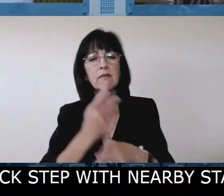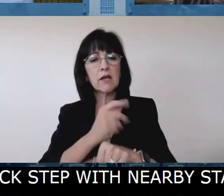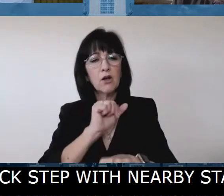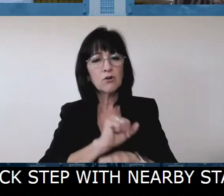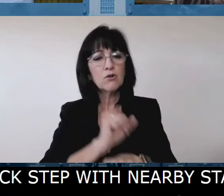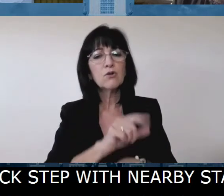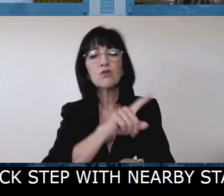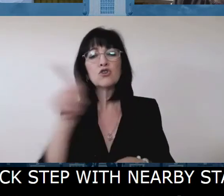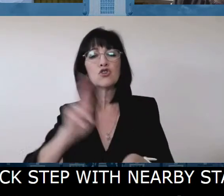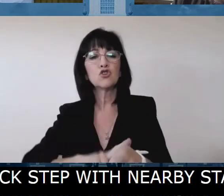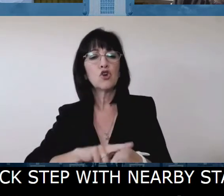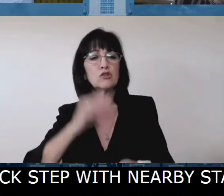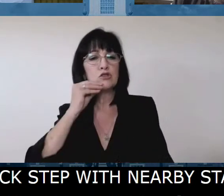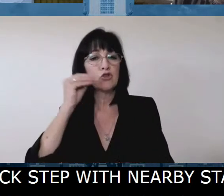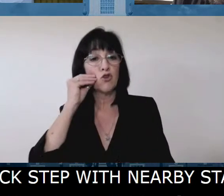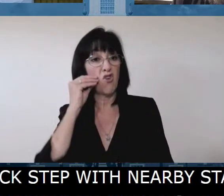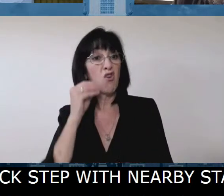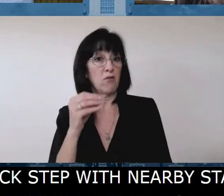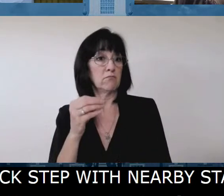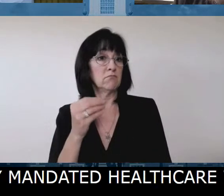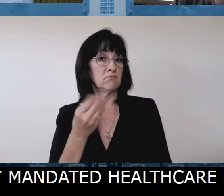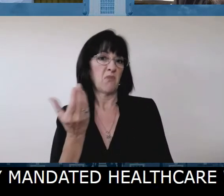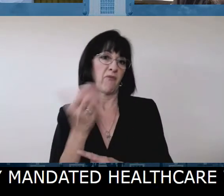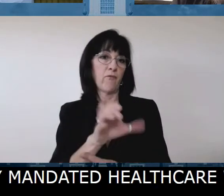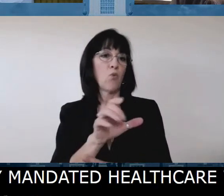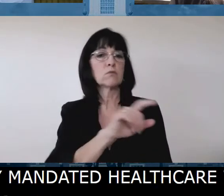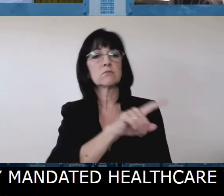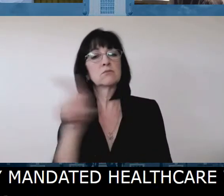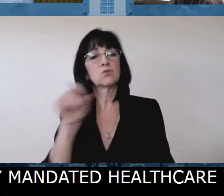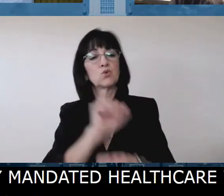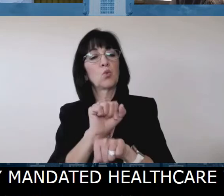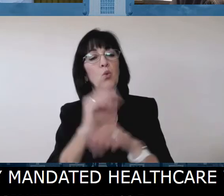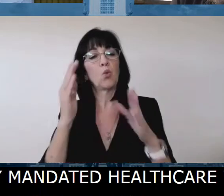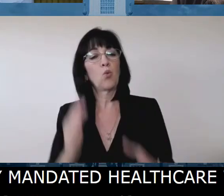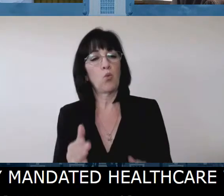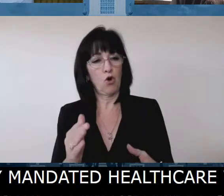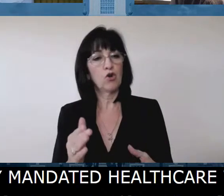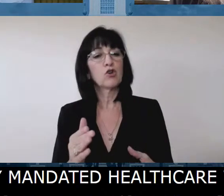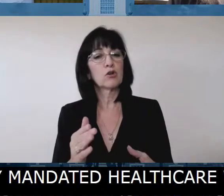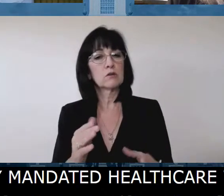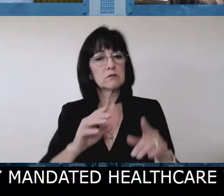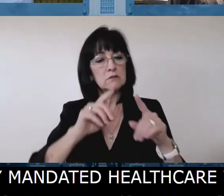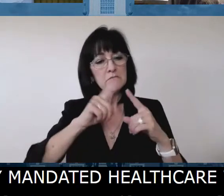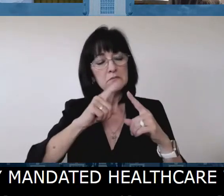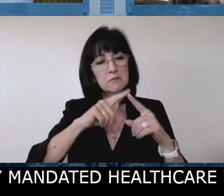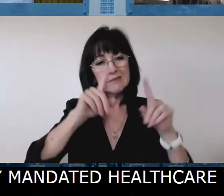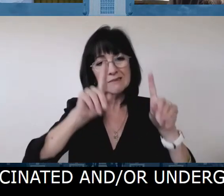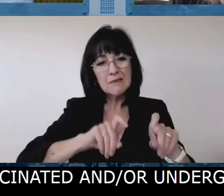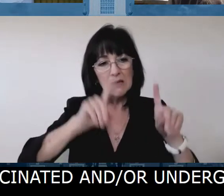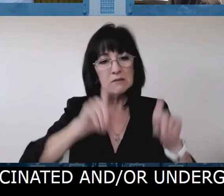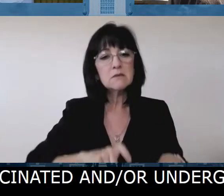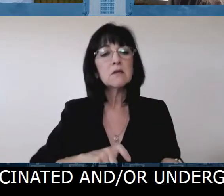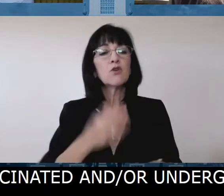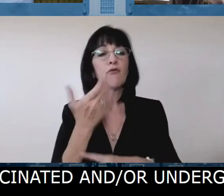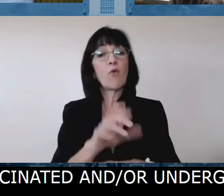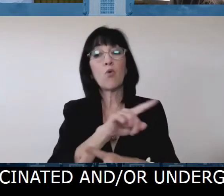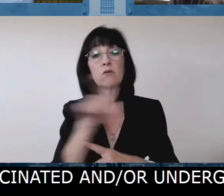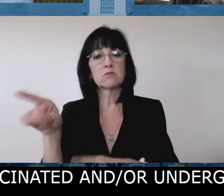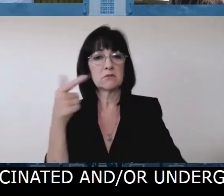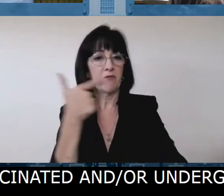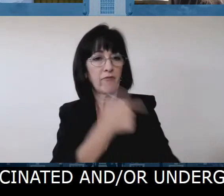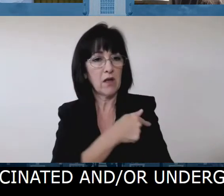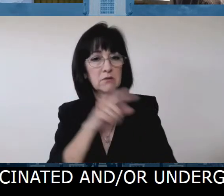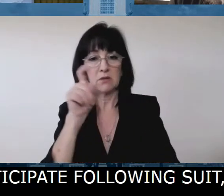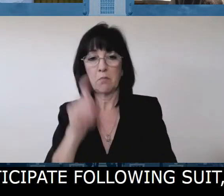be vaccinated and or undergo some rigorous testing. Do you anticipate following suit? What is the timeline on that? And